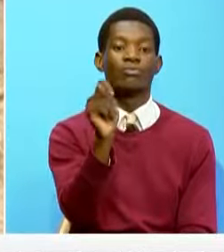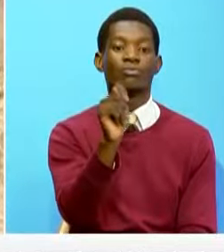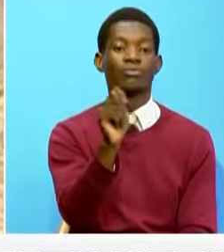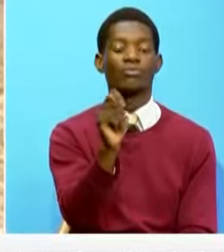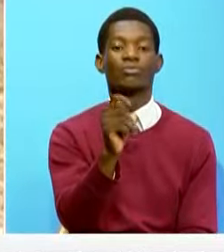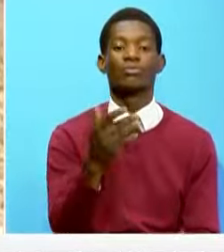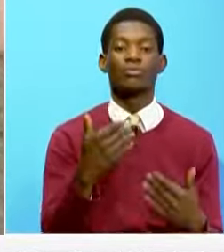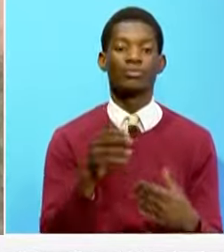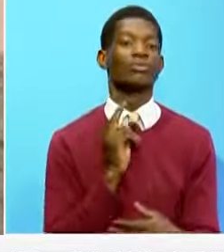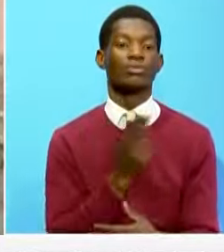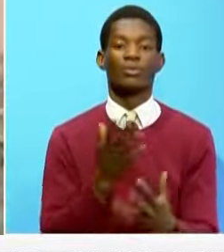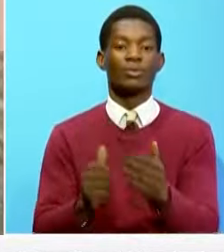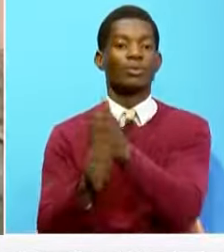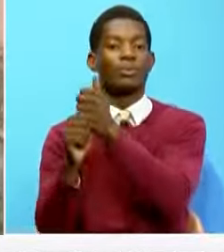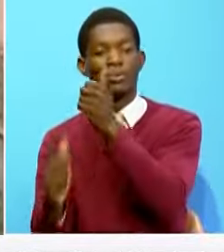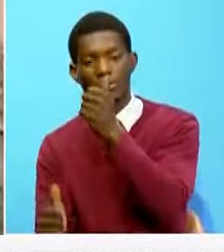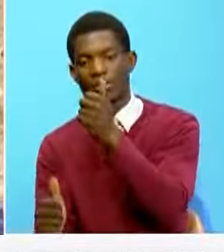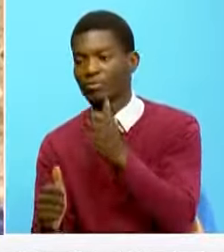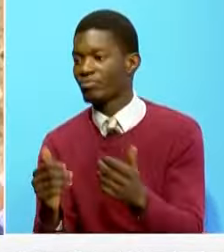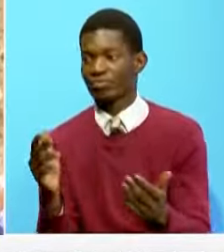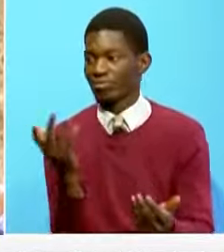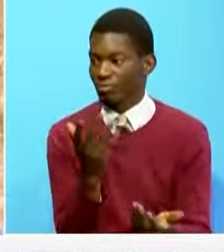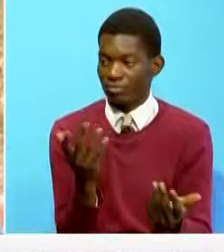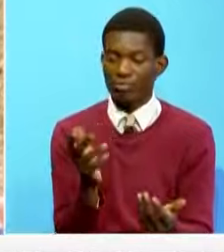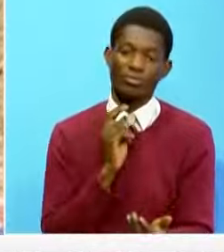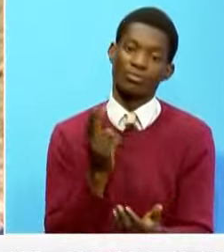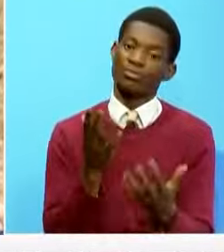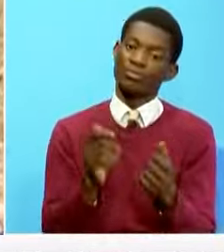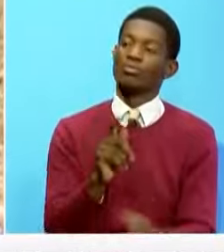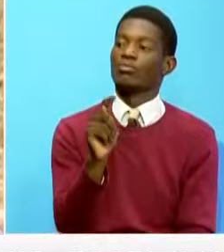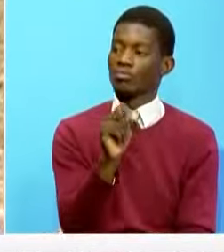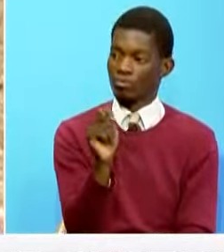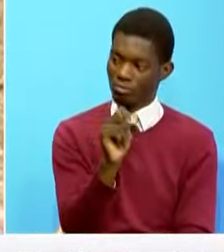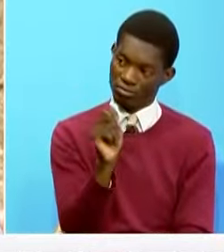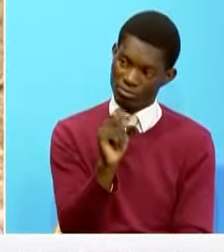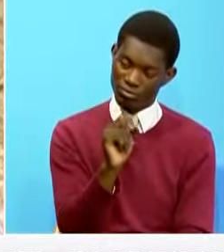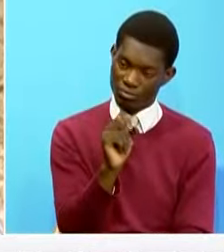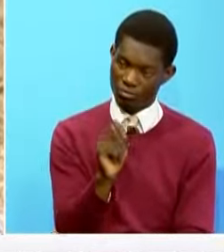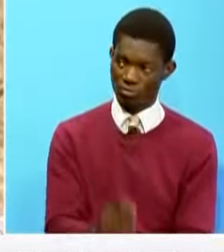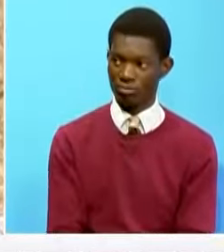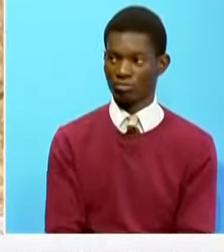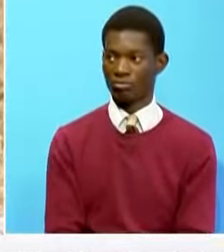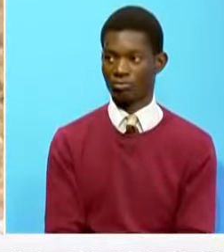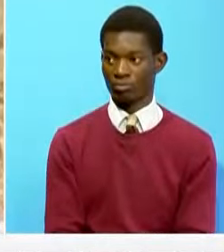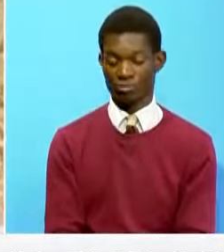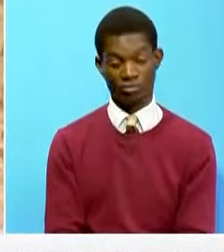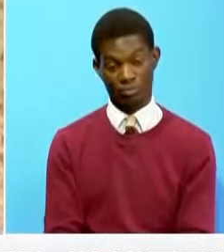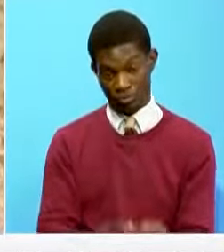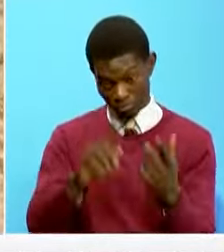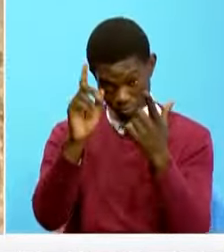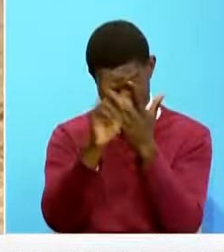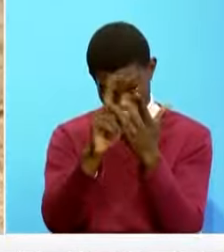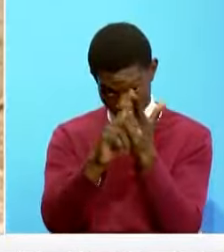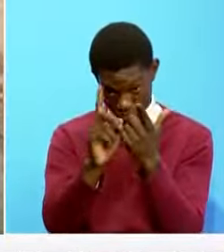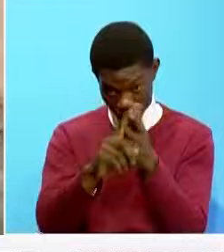visitant. Is it my toilet? I'm going to put a toilet. Then, my right foot,